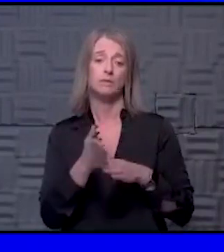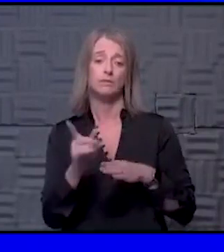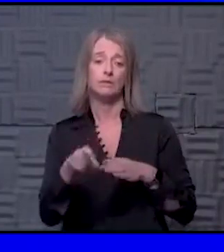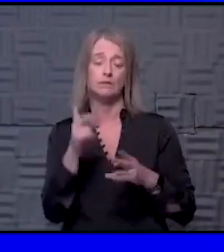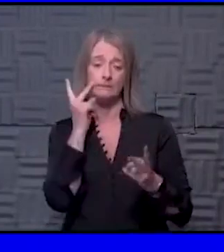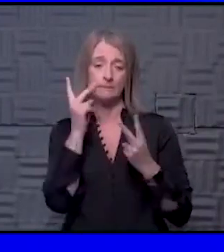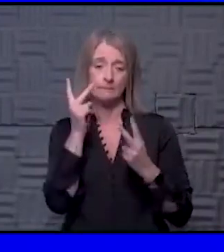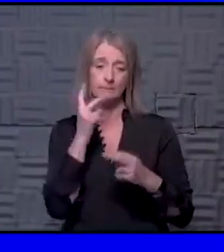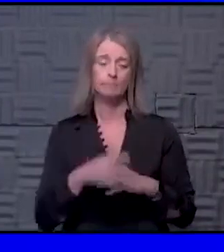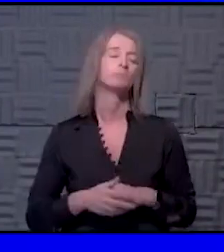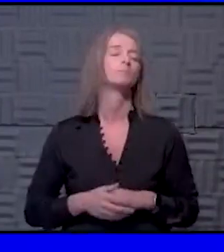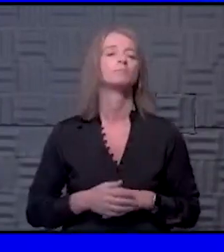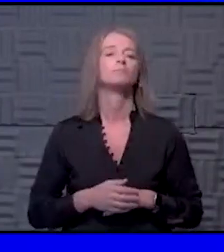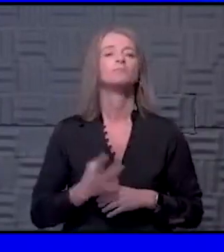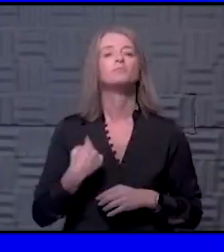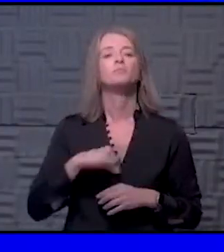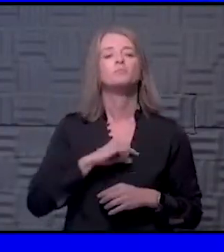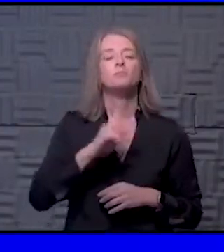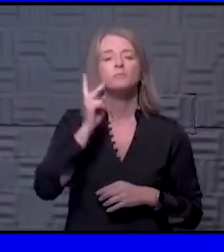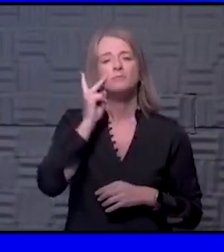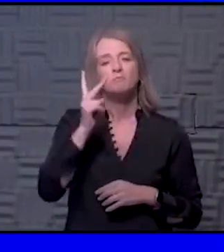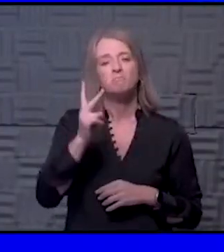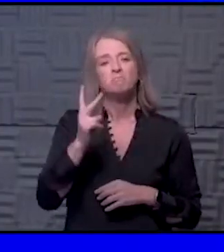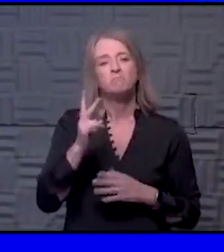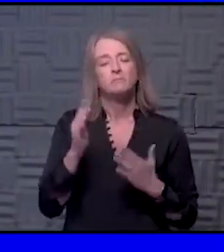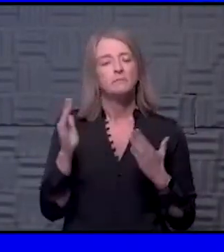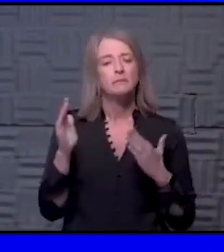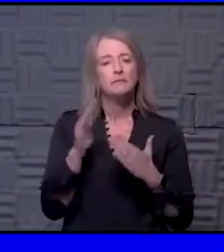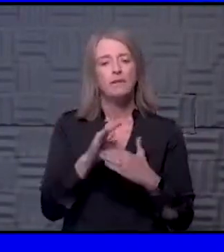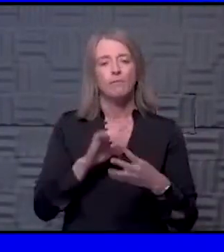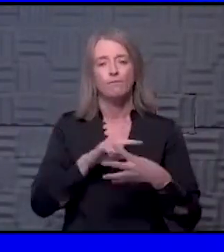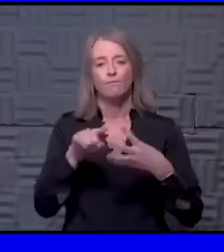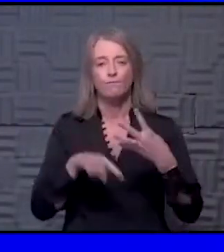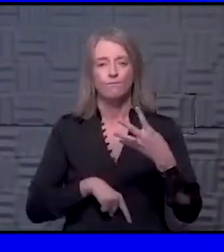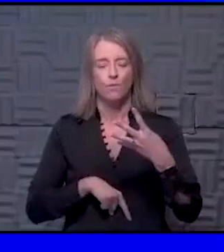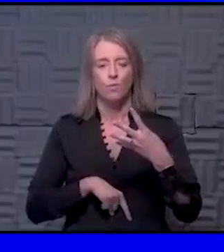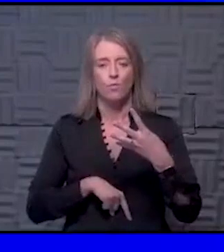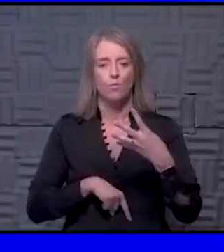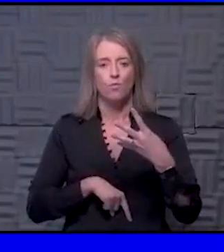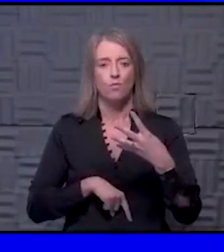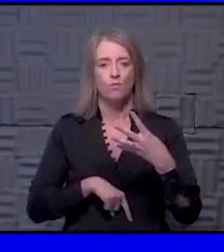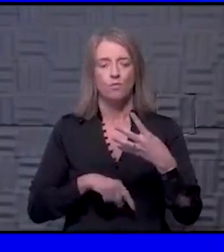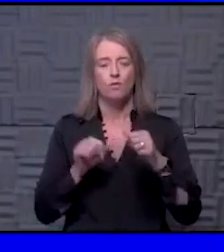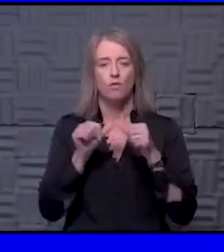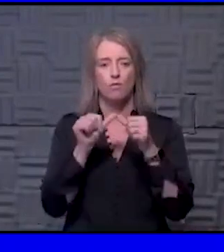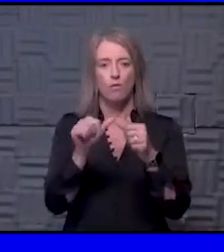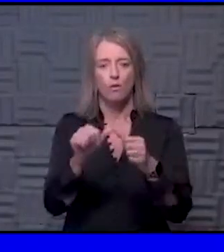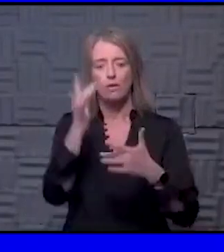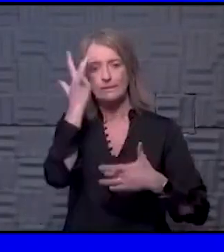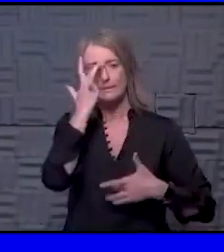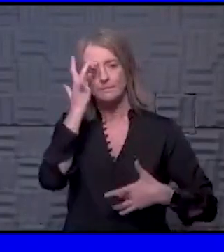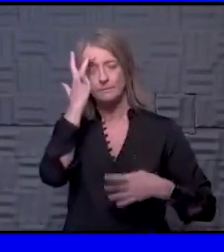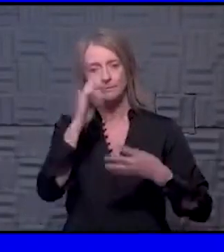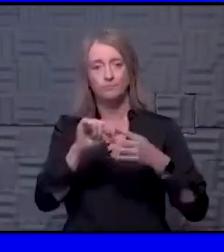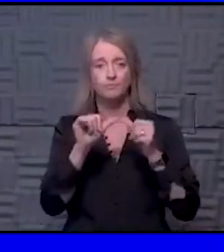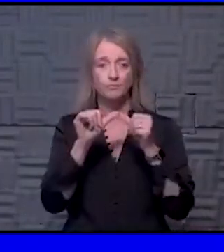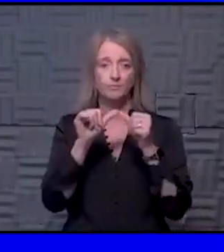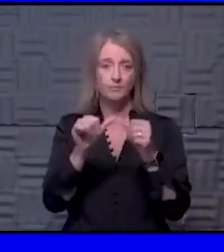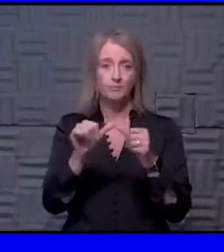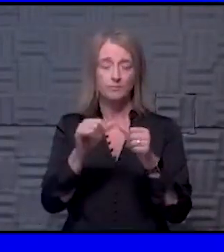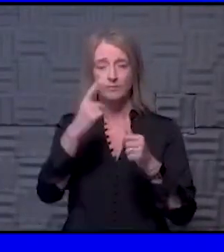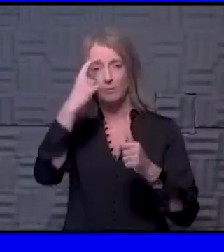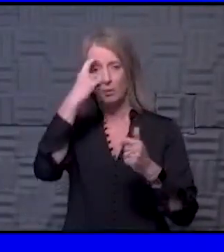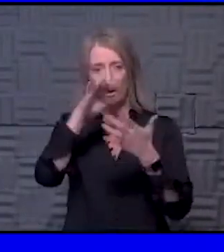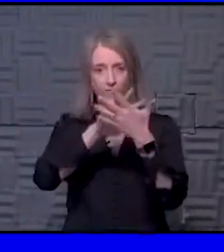need to see. What we see is probably the top 4 main long haul symptoms continue to be